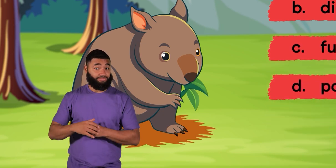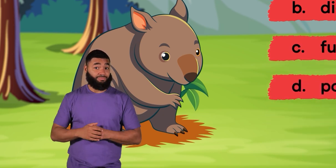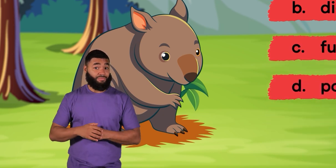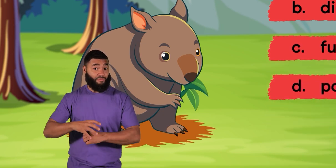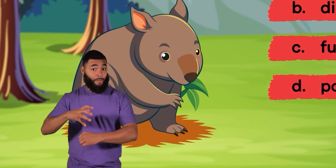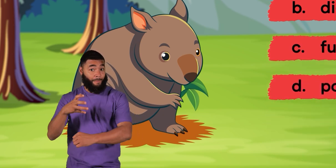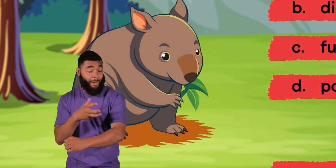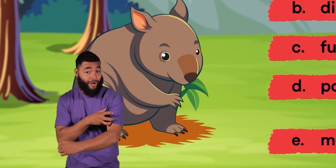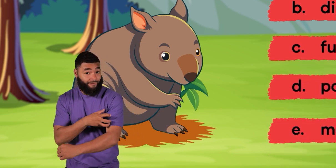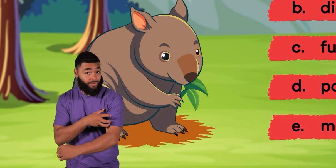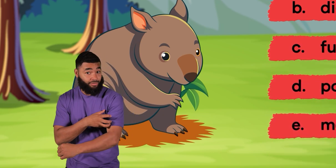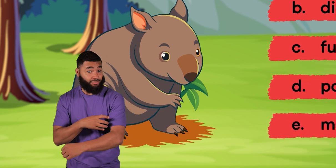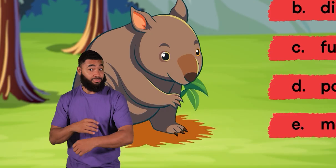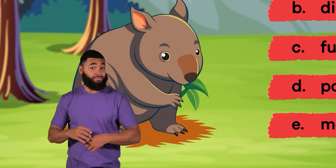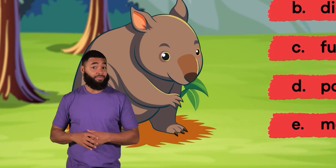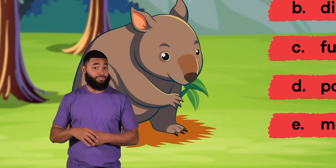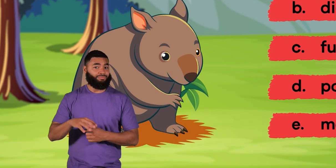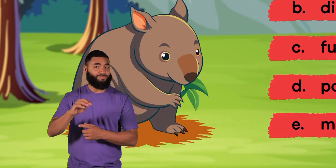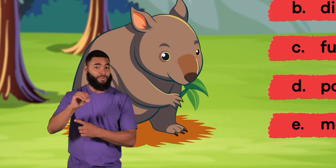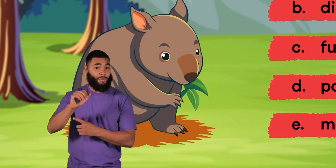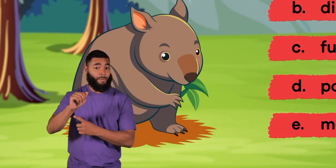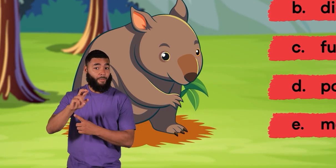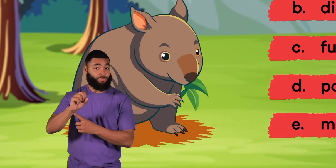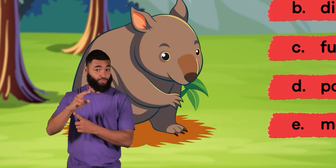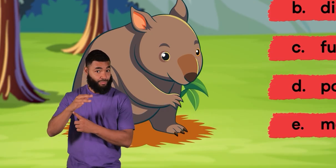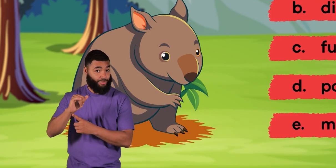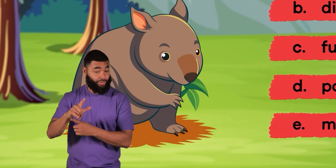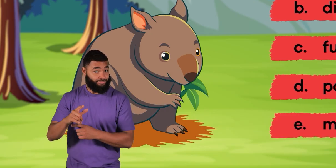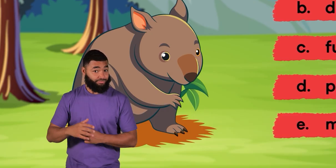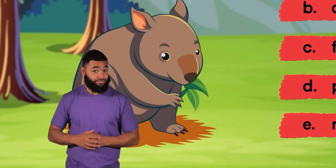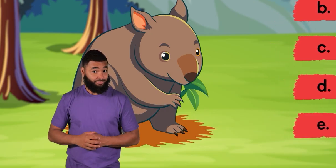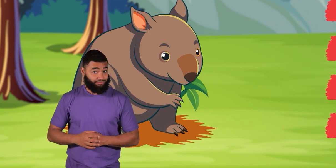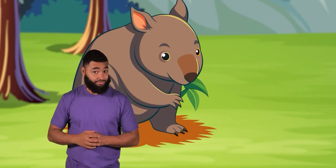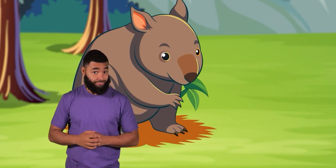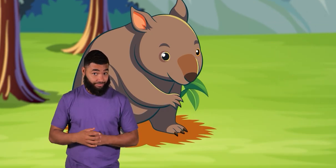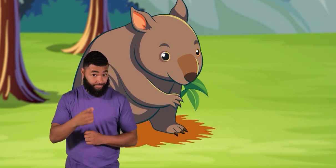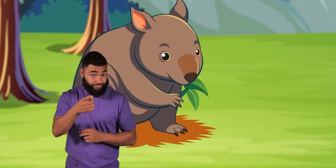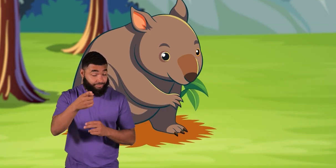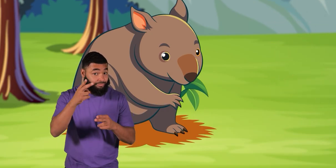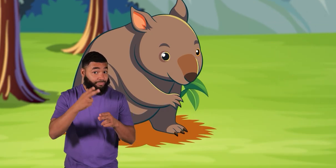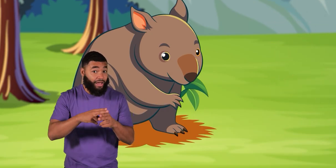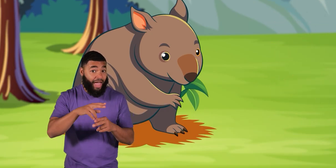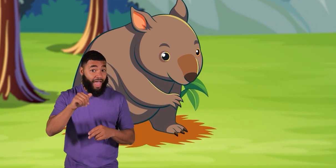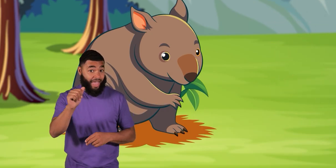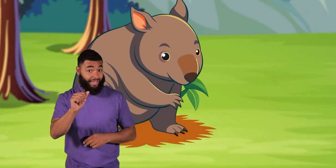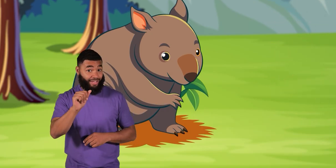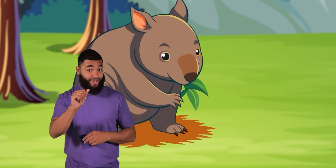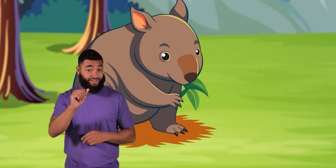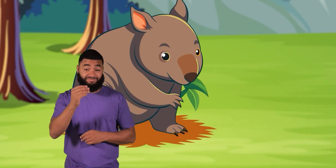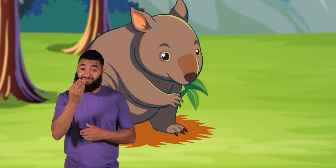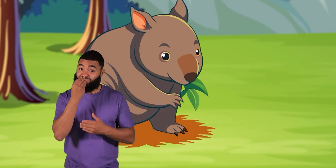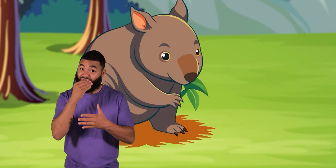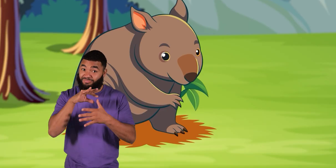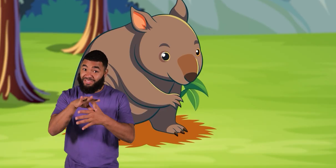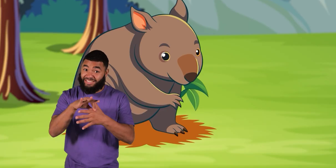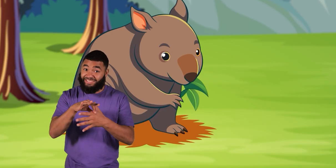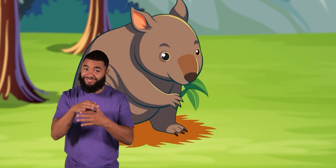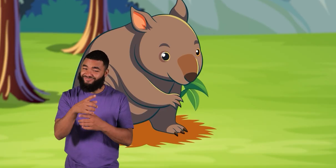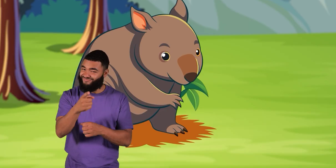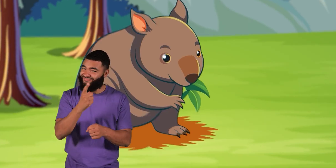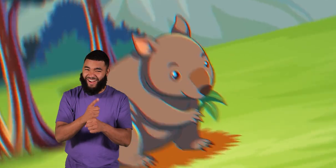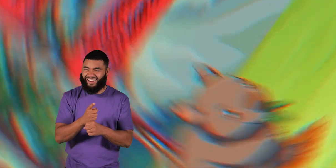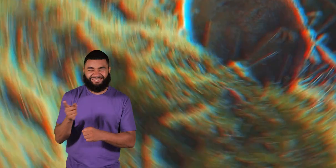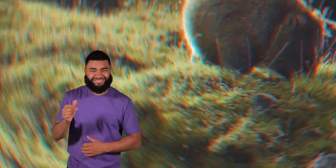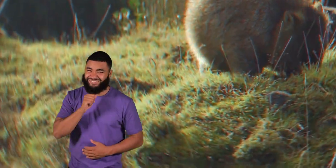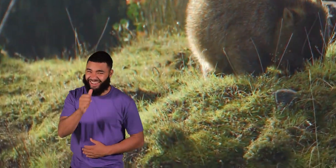Powerful. E. Marsupial. If you said A. Carnivorous, you're